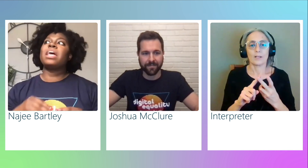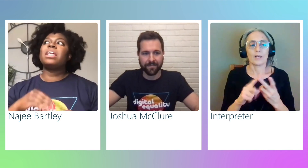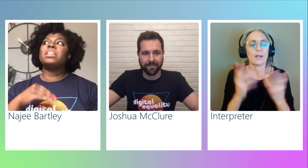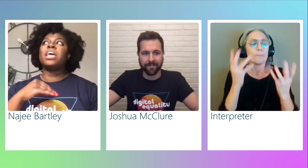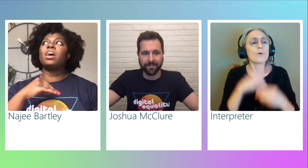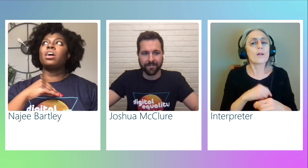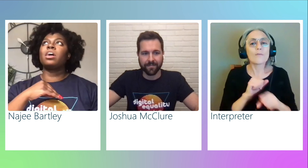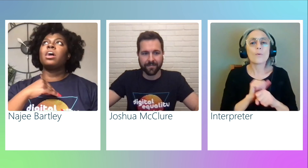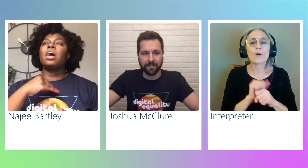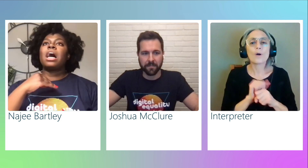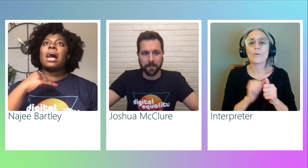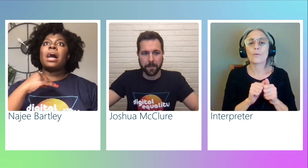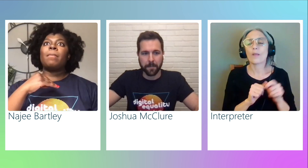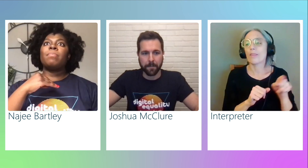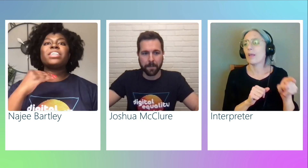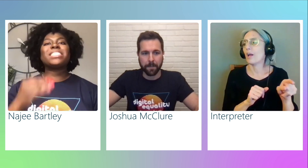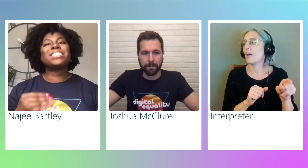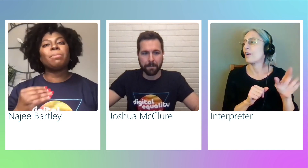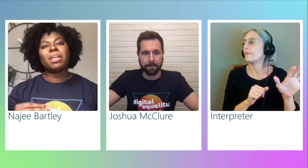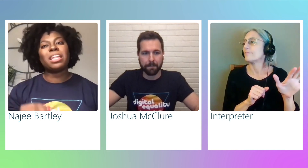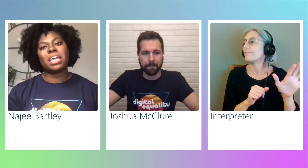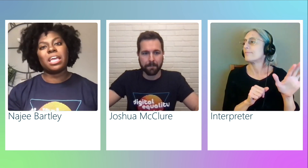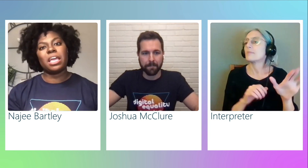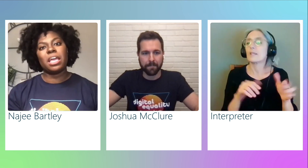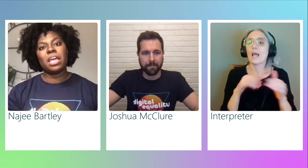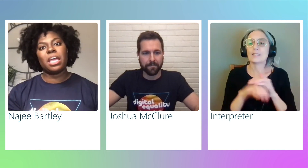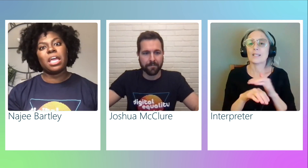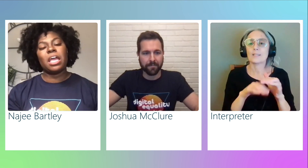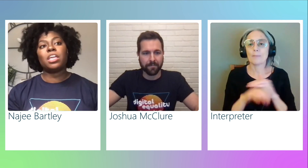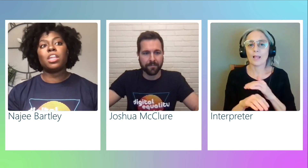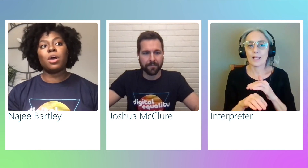with their accessibility,